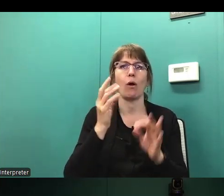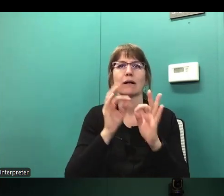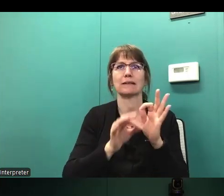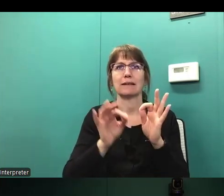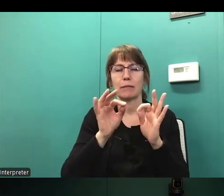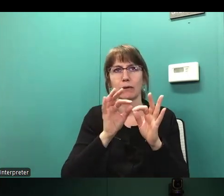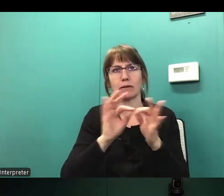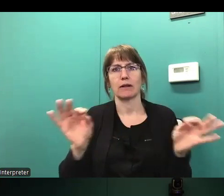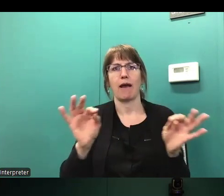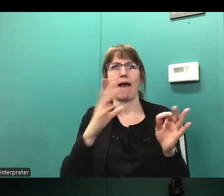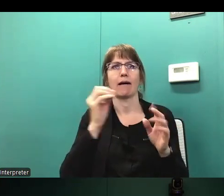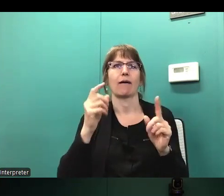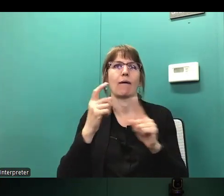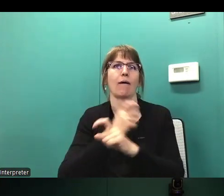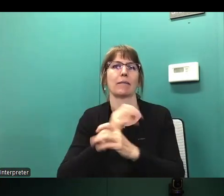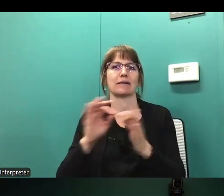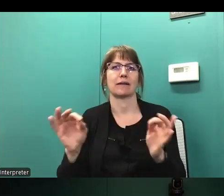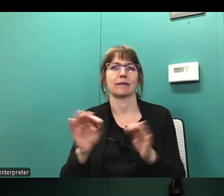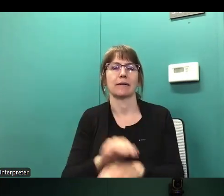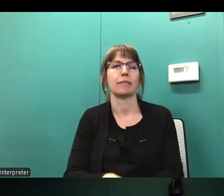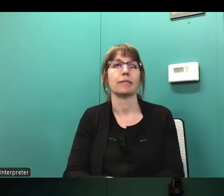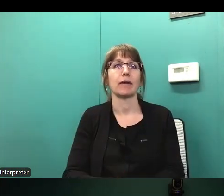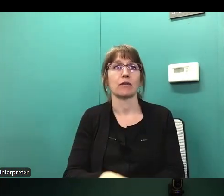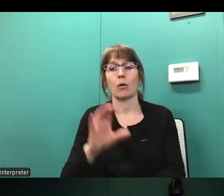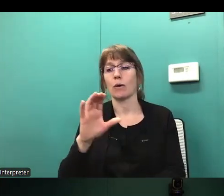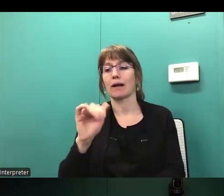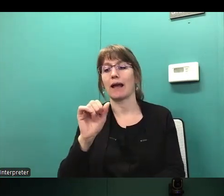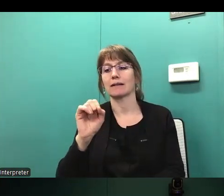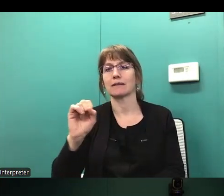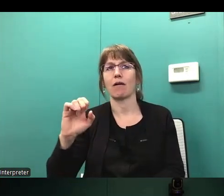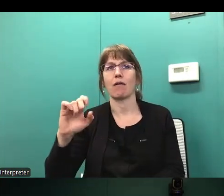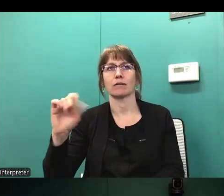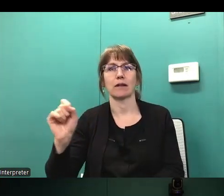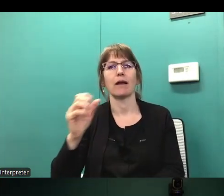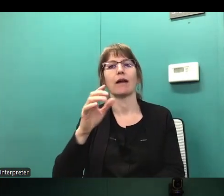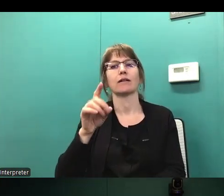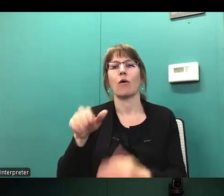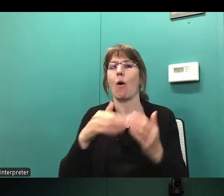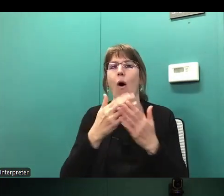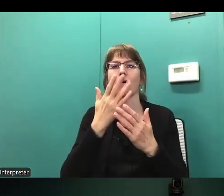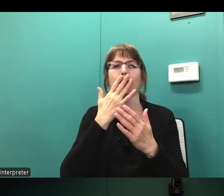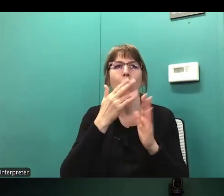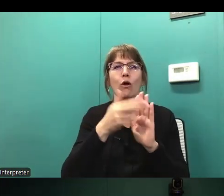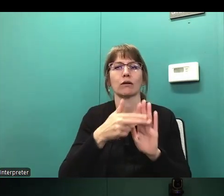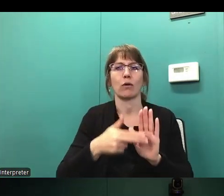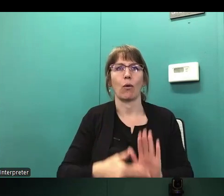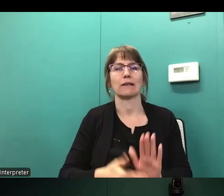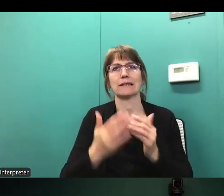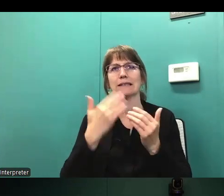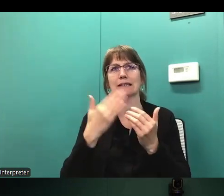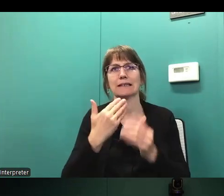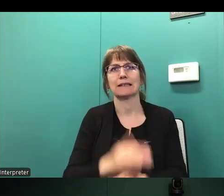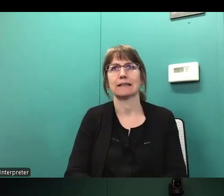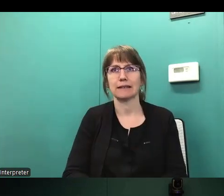sentence, and the complex sentence one. And what's nice about CASTLE is it's all color coded for you.